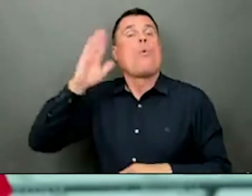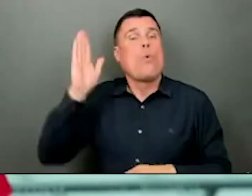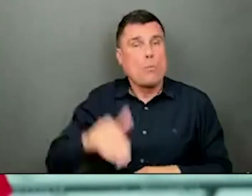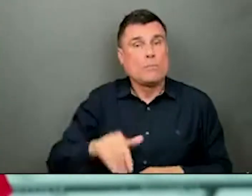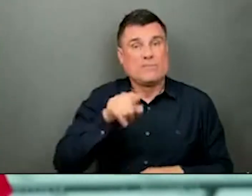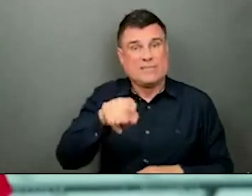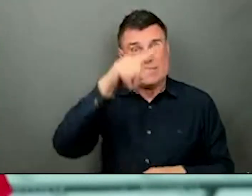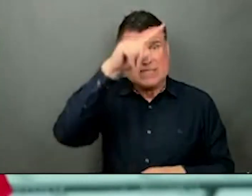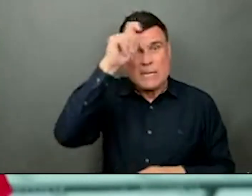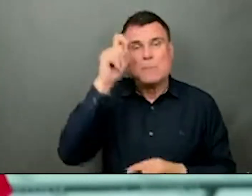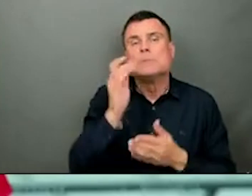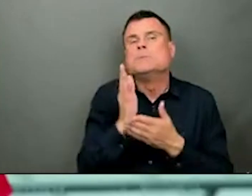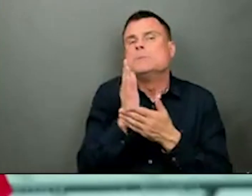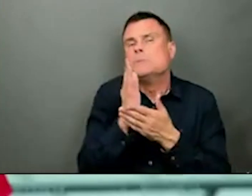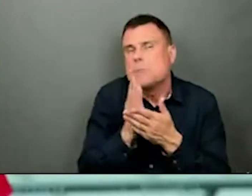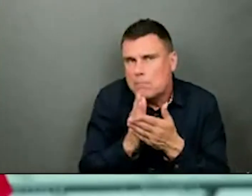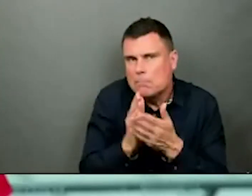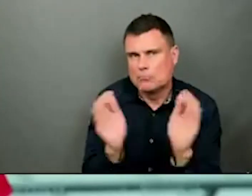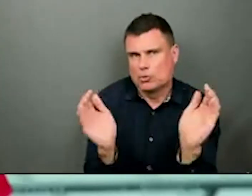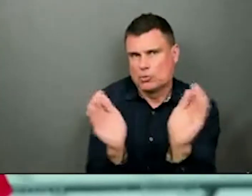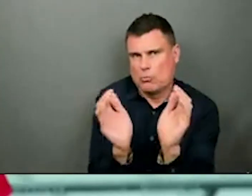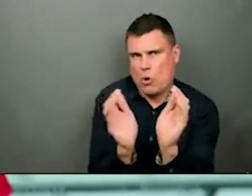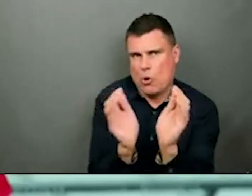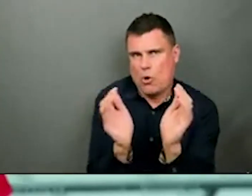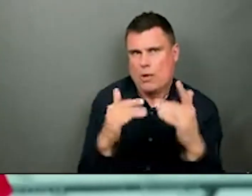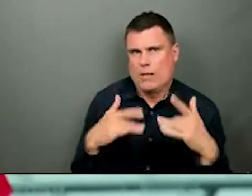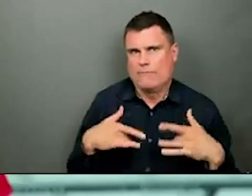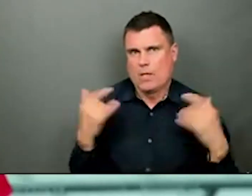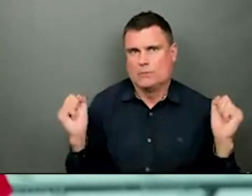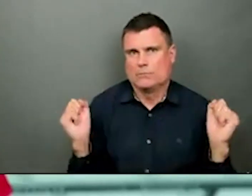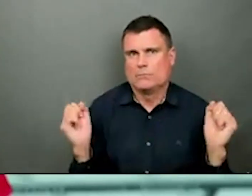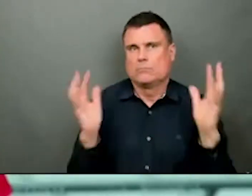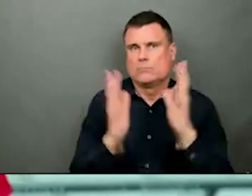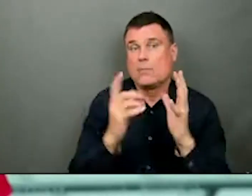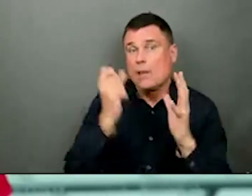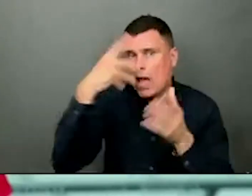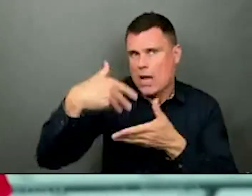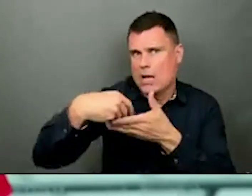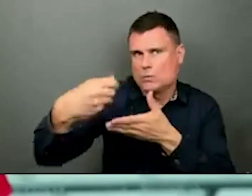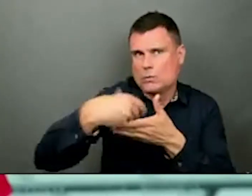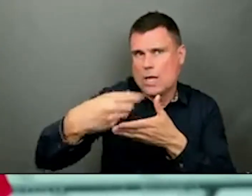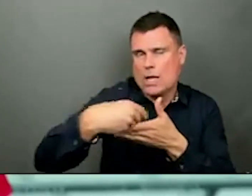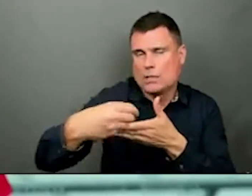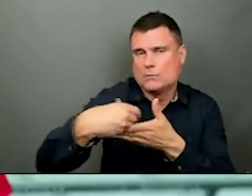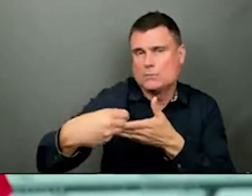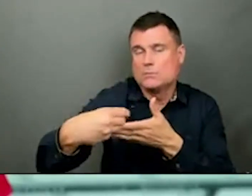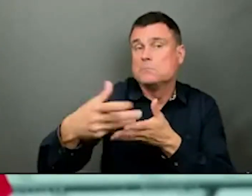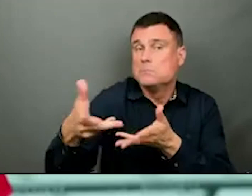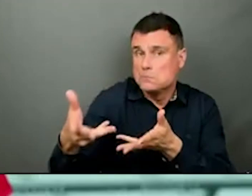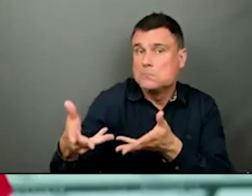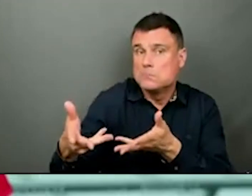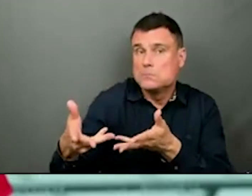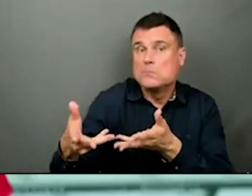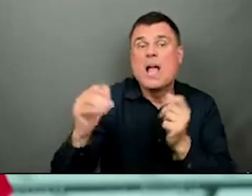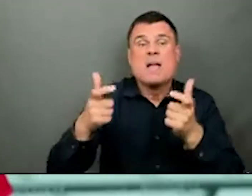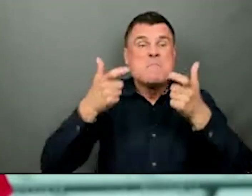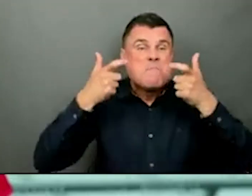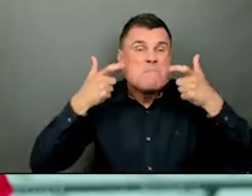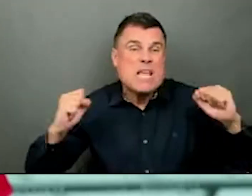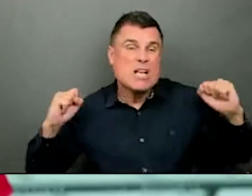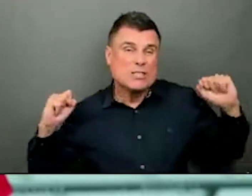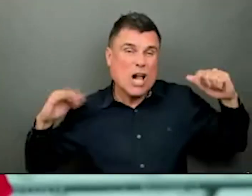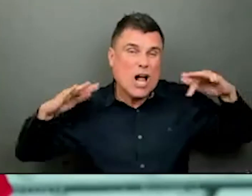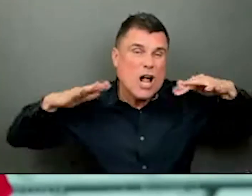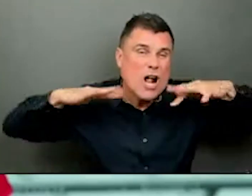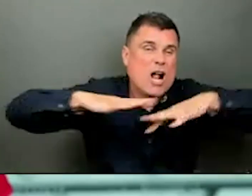big events of any sort, even outdoors, in the through this summer and into the fall and winter of